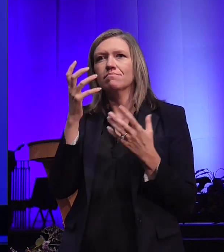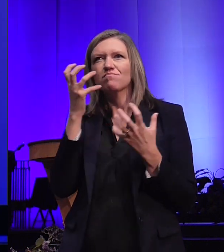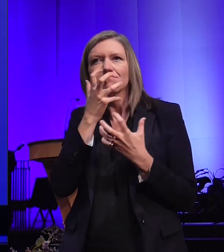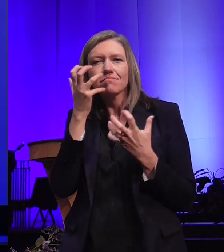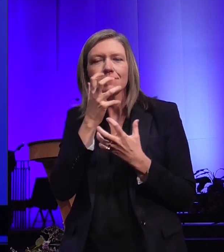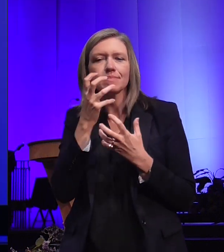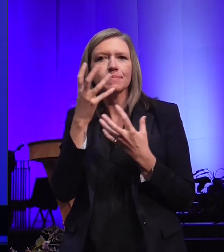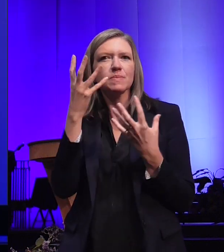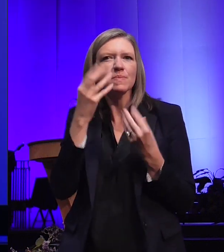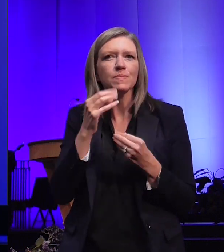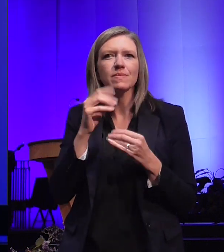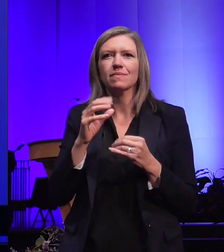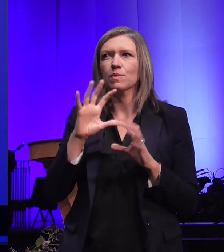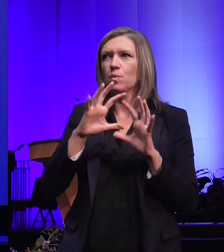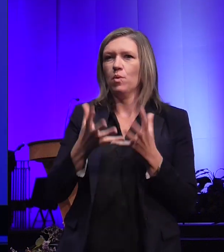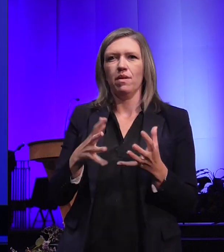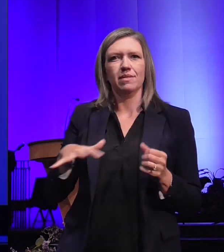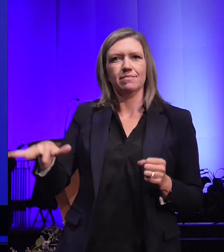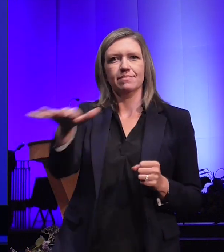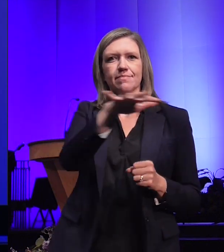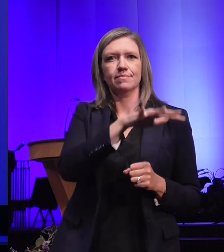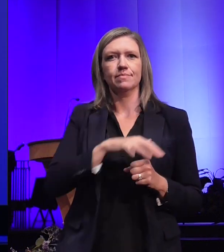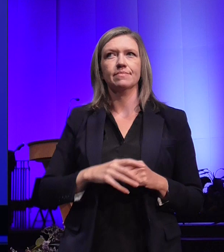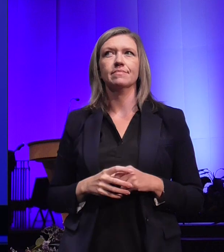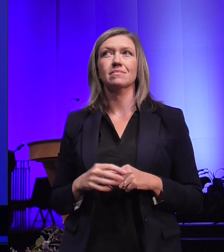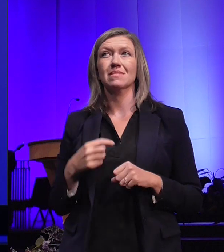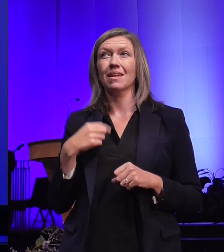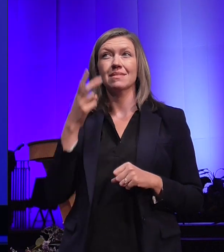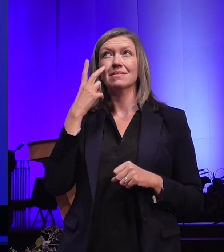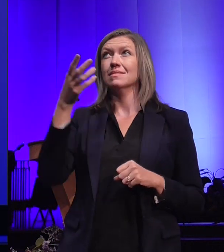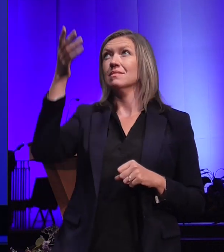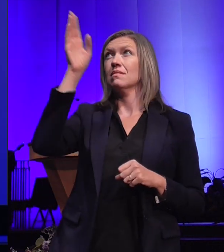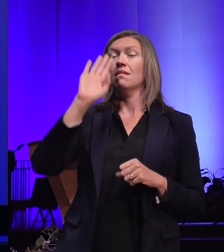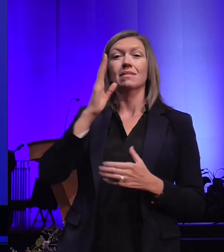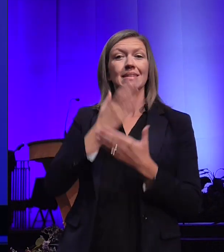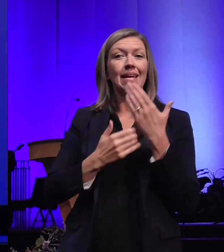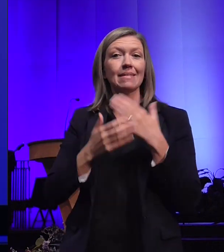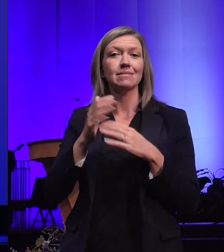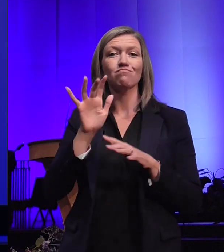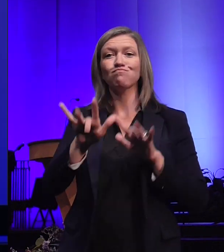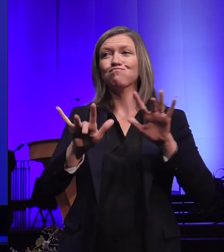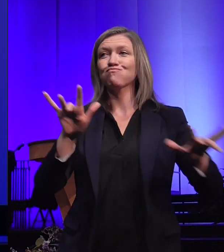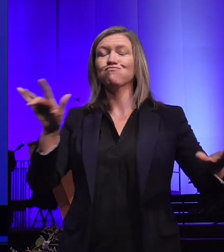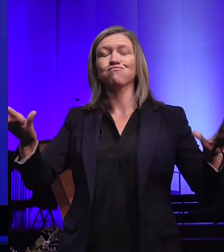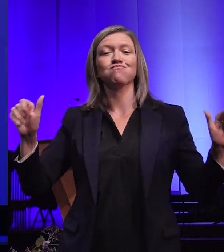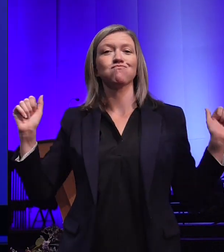me. And I see the hand of God everywhere.